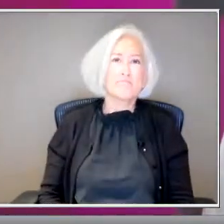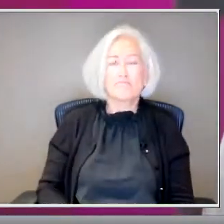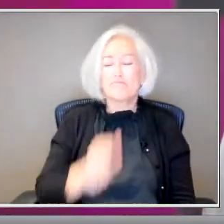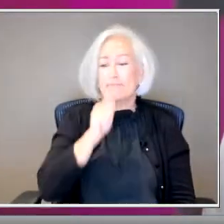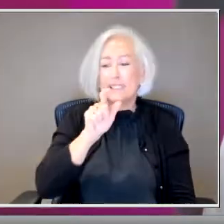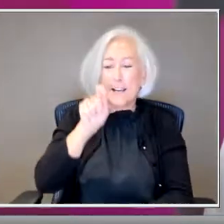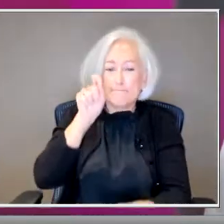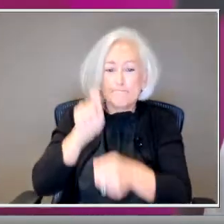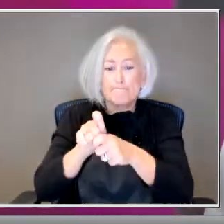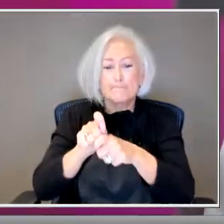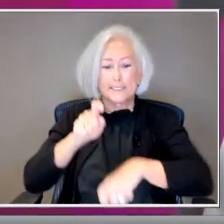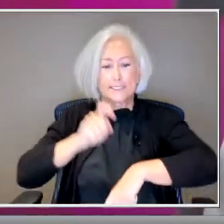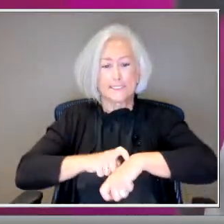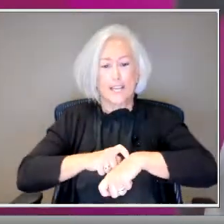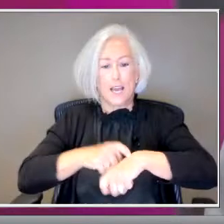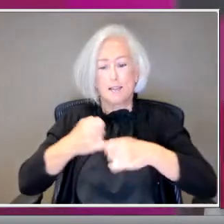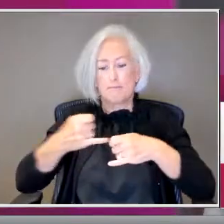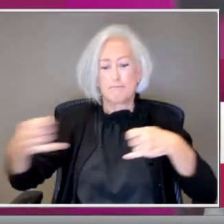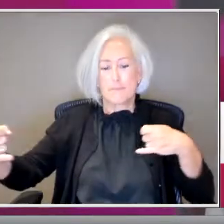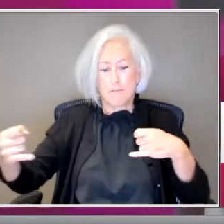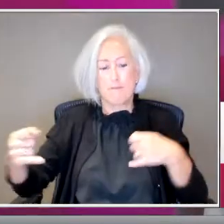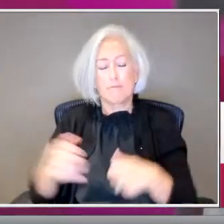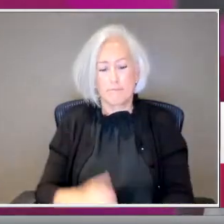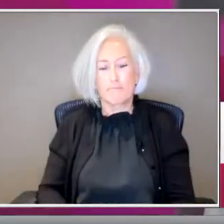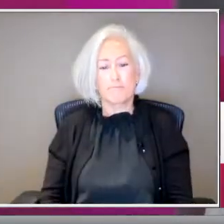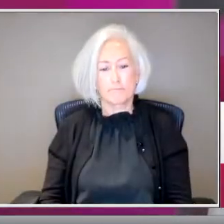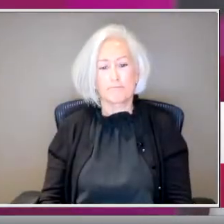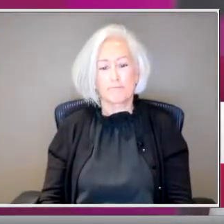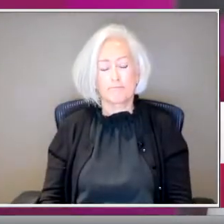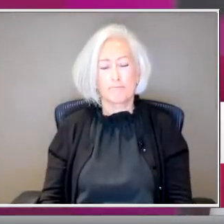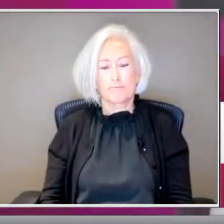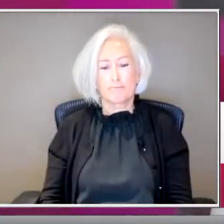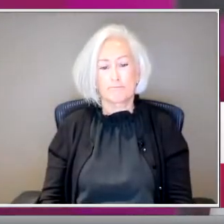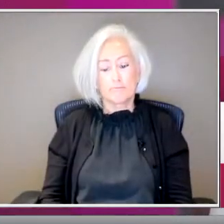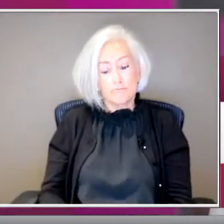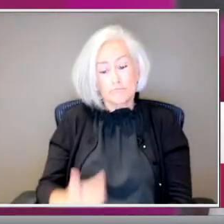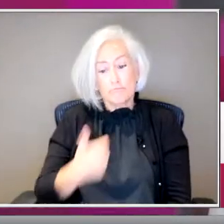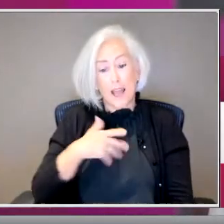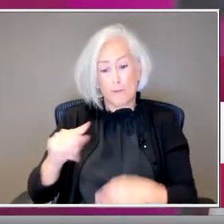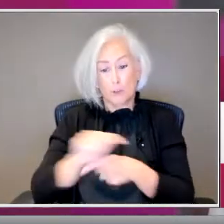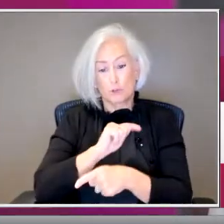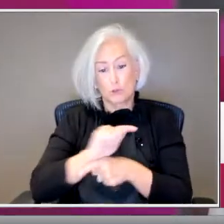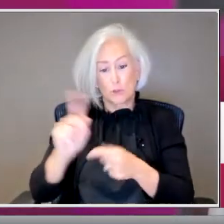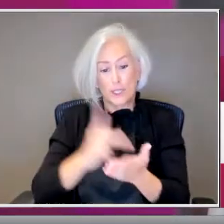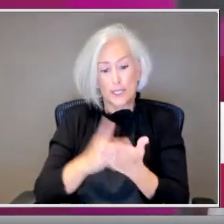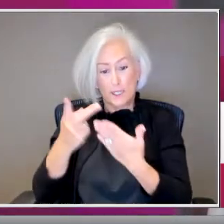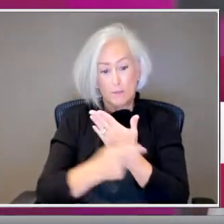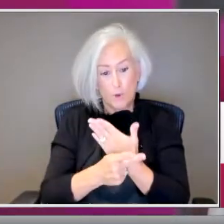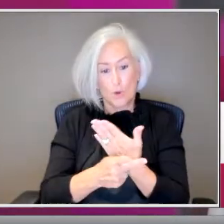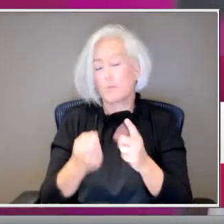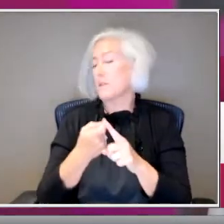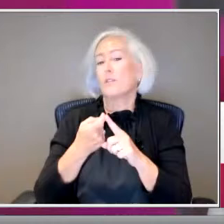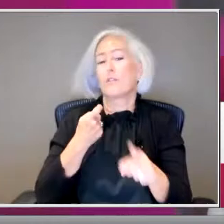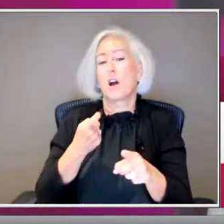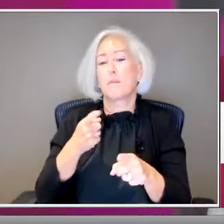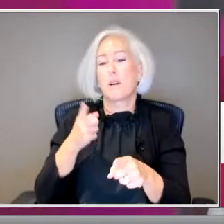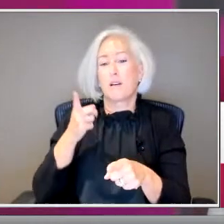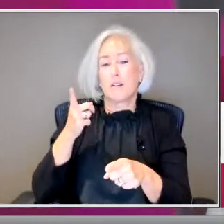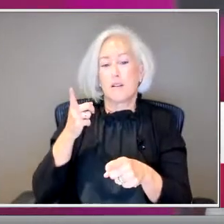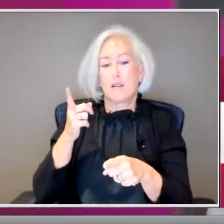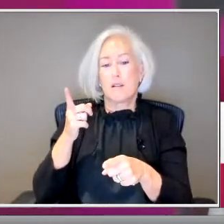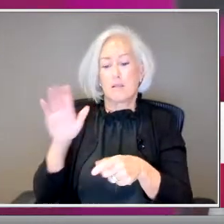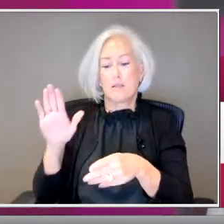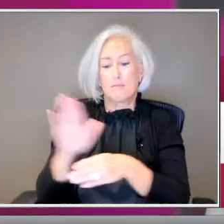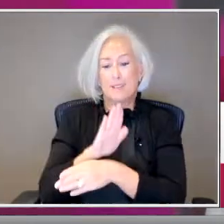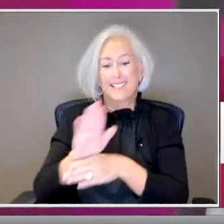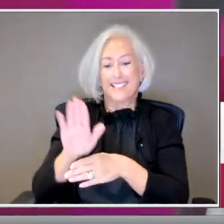is something that there is a training program that's facilitated by the company and gives you a chance to work on simulators.